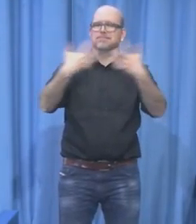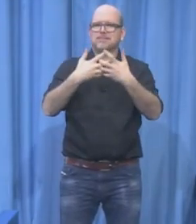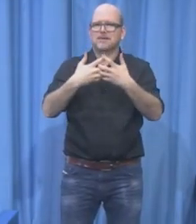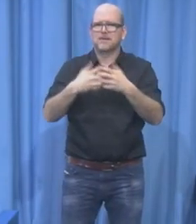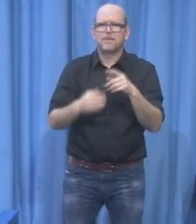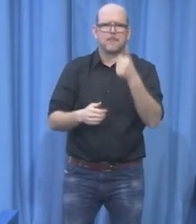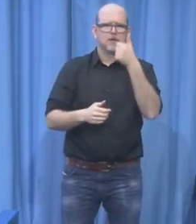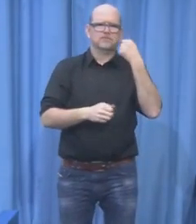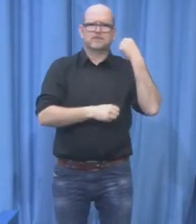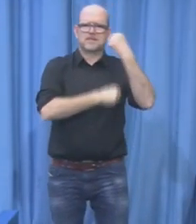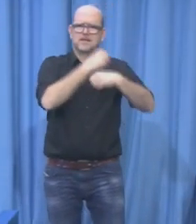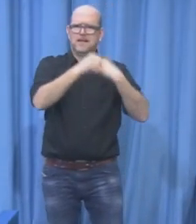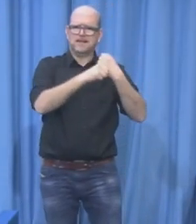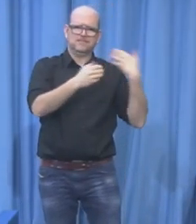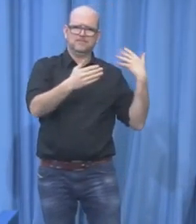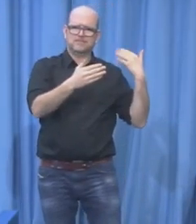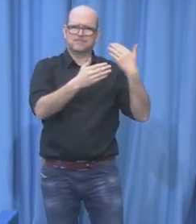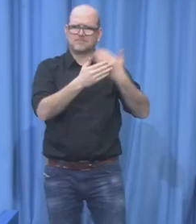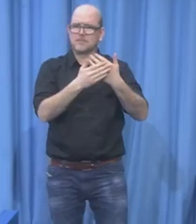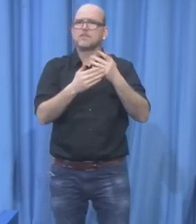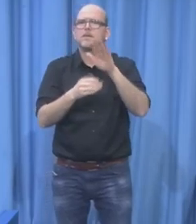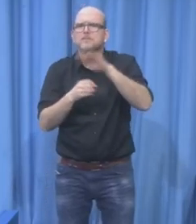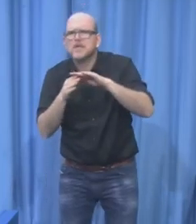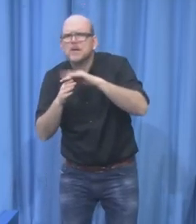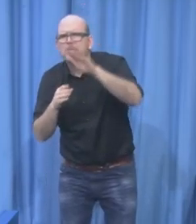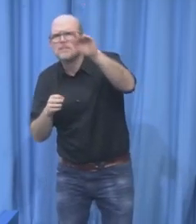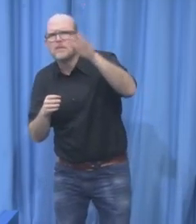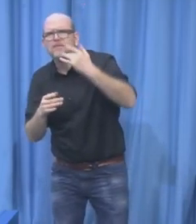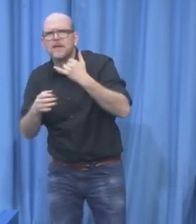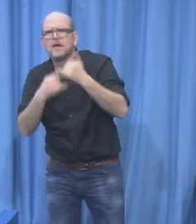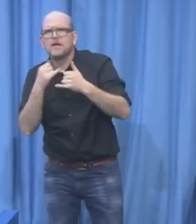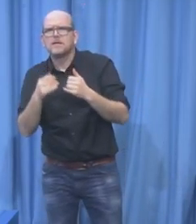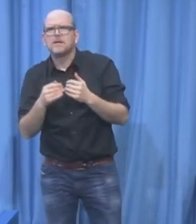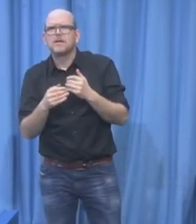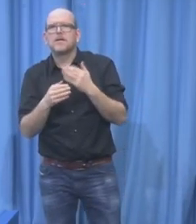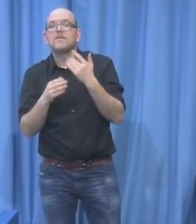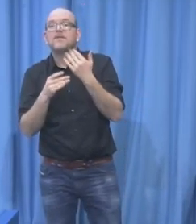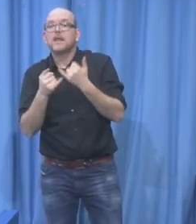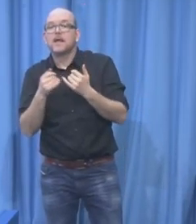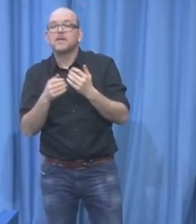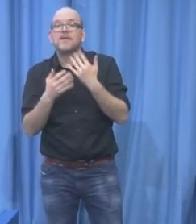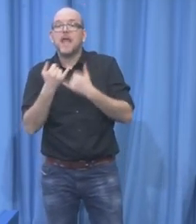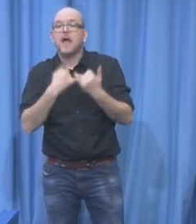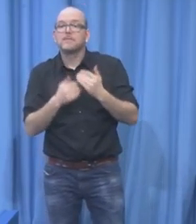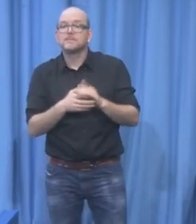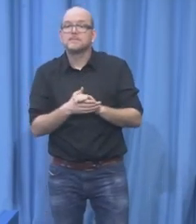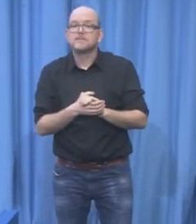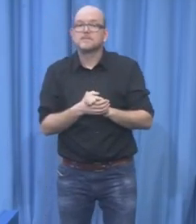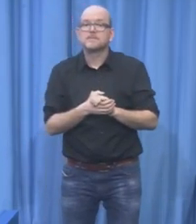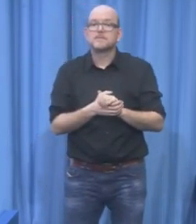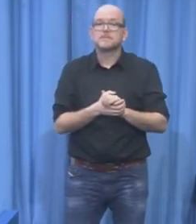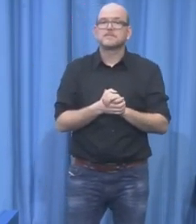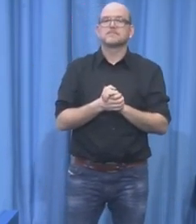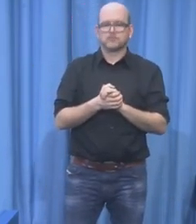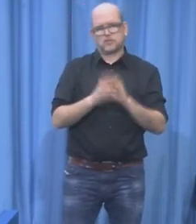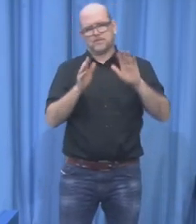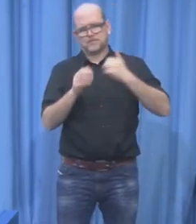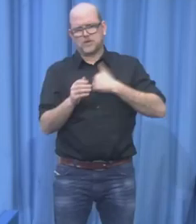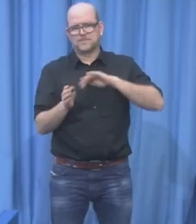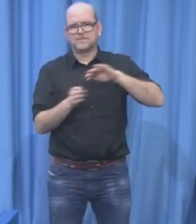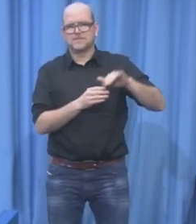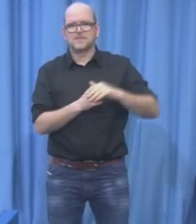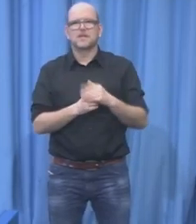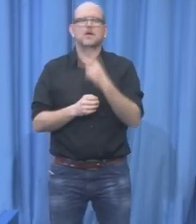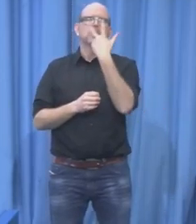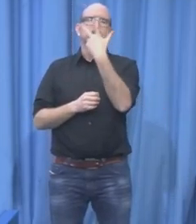through 347 students with a disability since 2012, so that kind of tells you a bit about how big our program is.